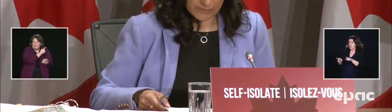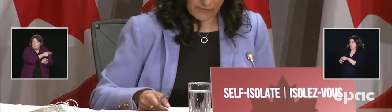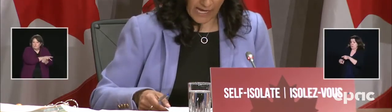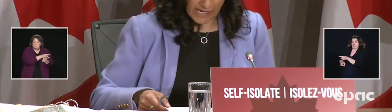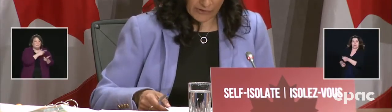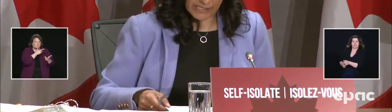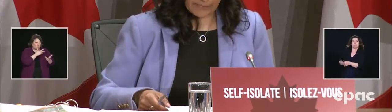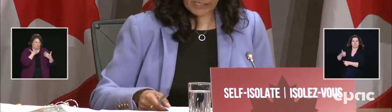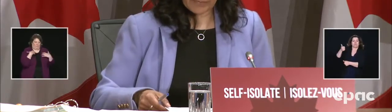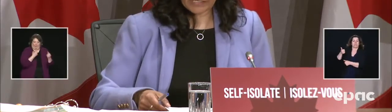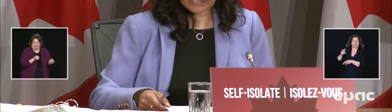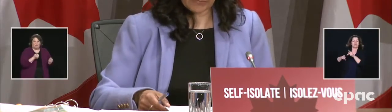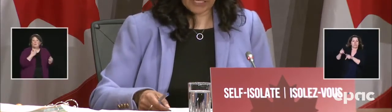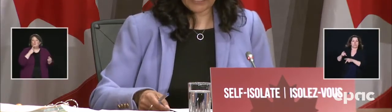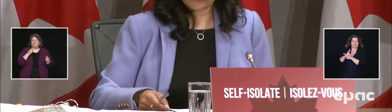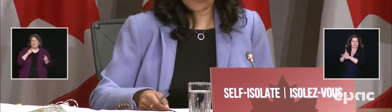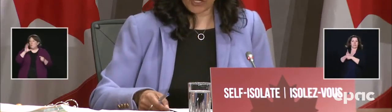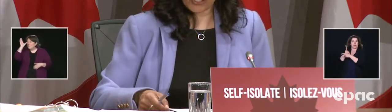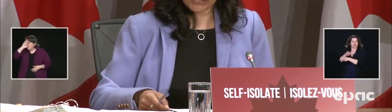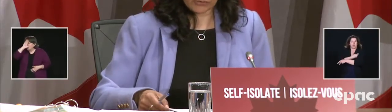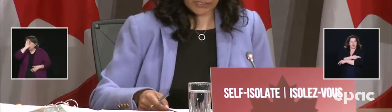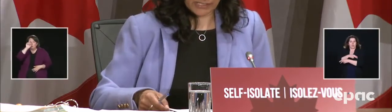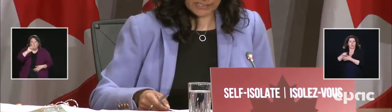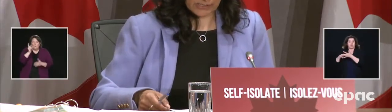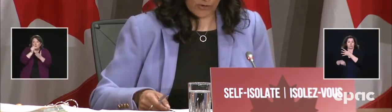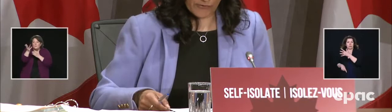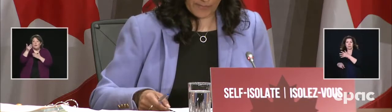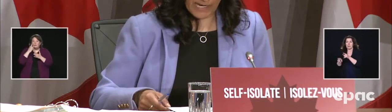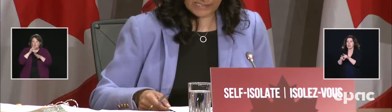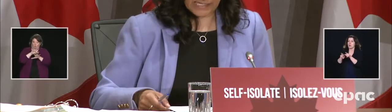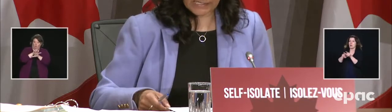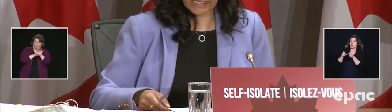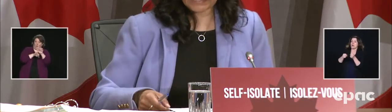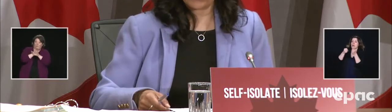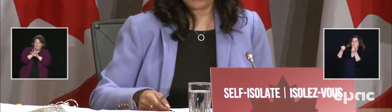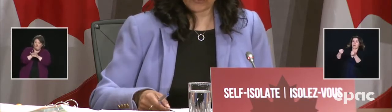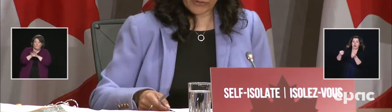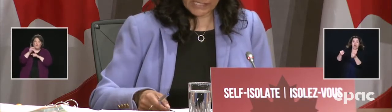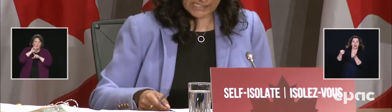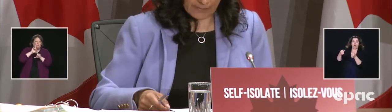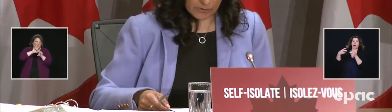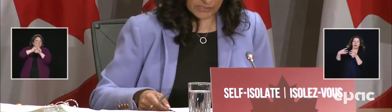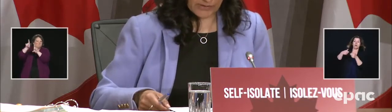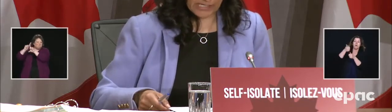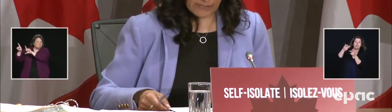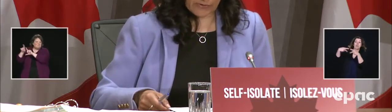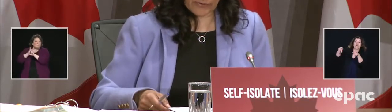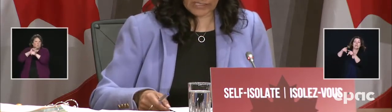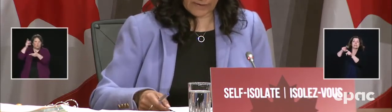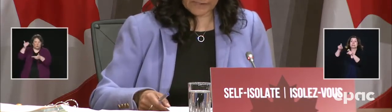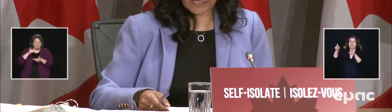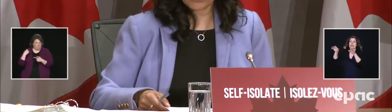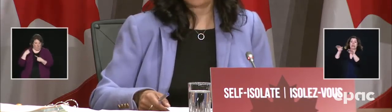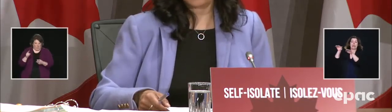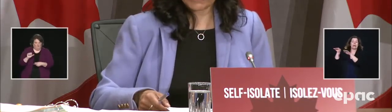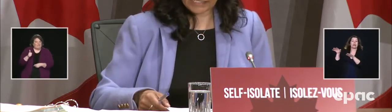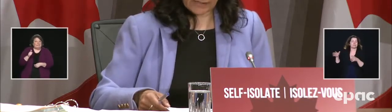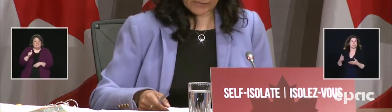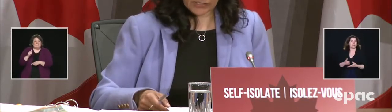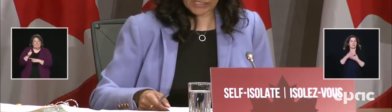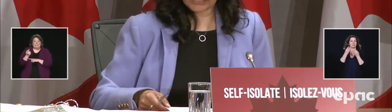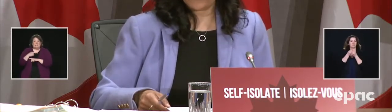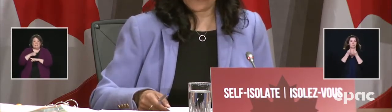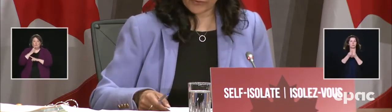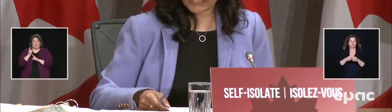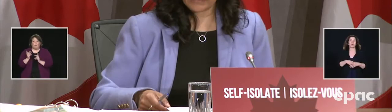In terms of aggregate PPE supplies from all sources, over the past 10 days, we more than doubled the number of gloves